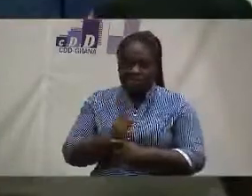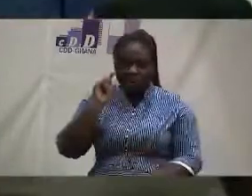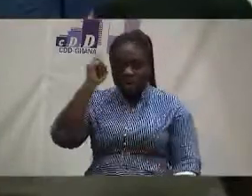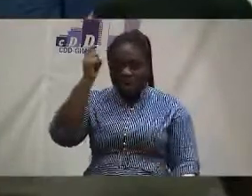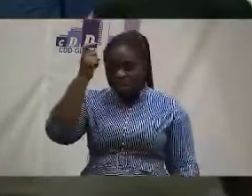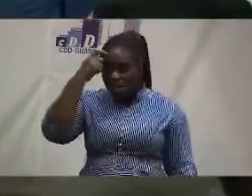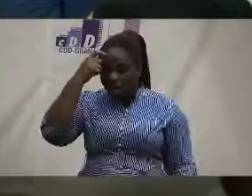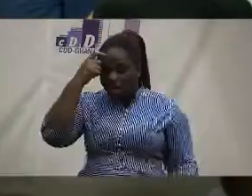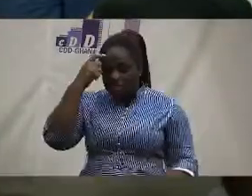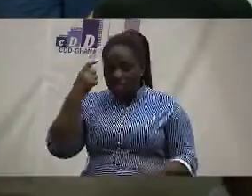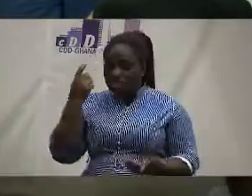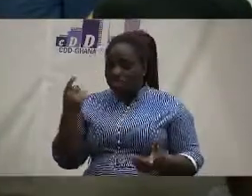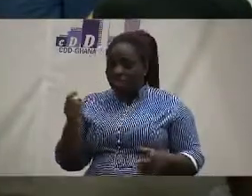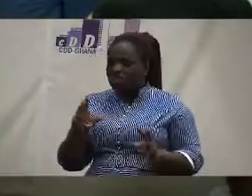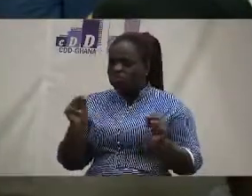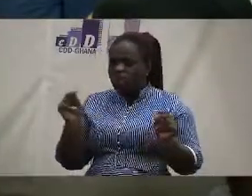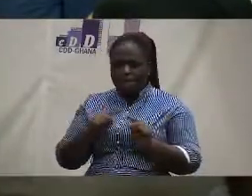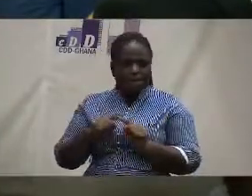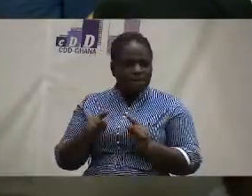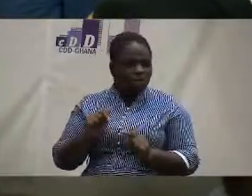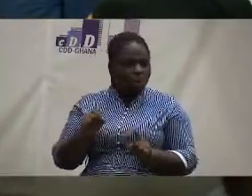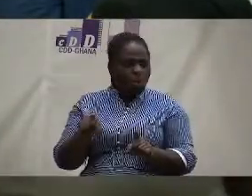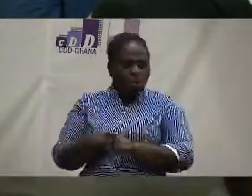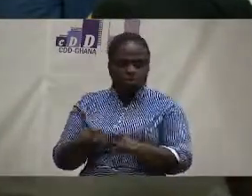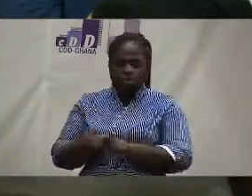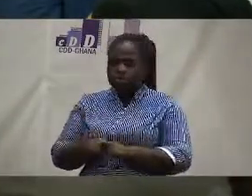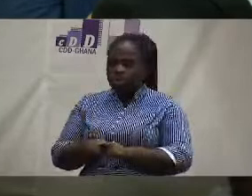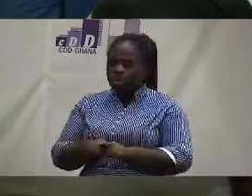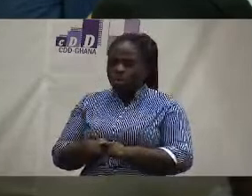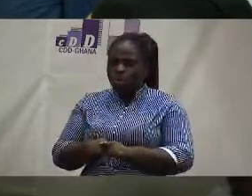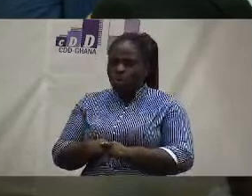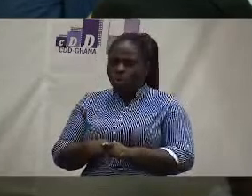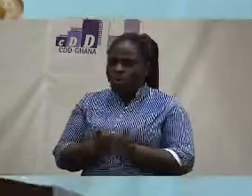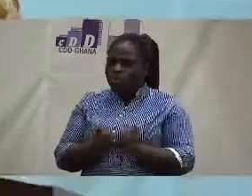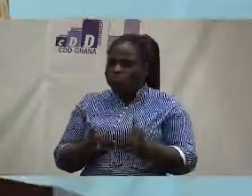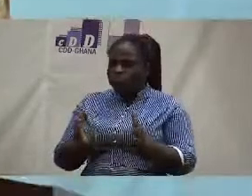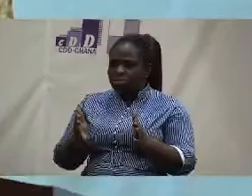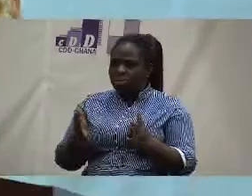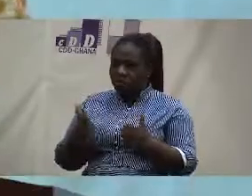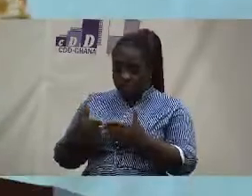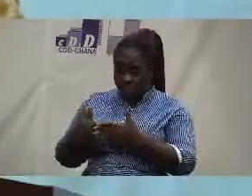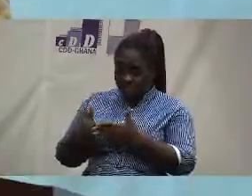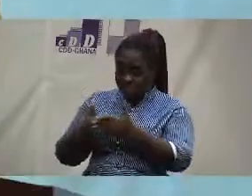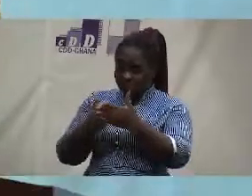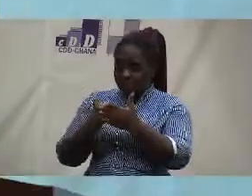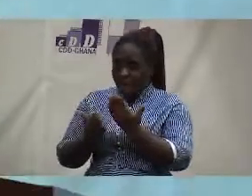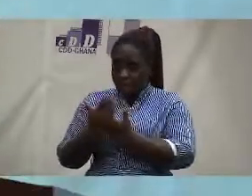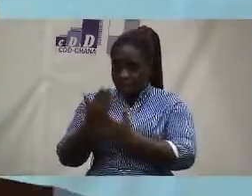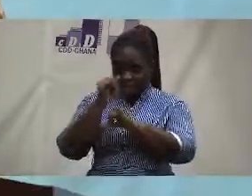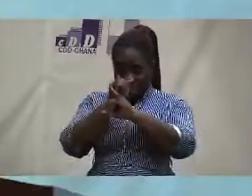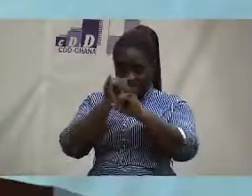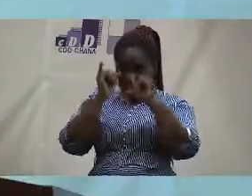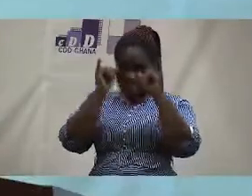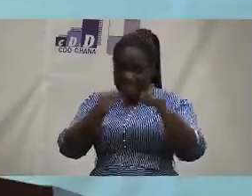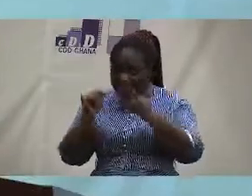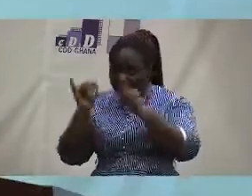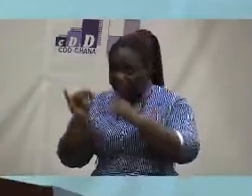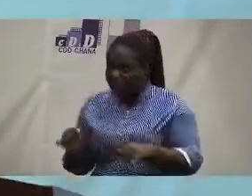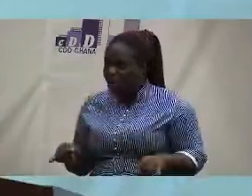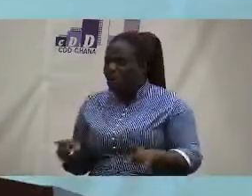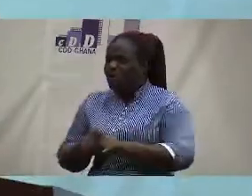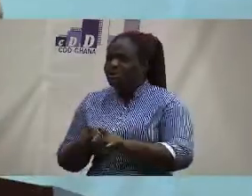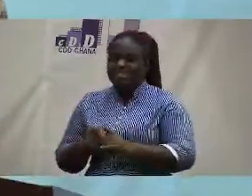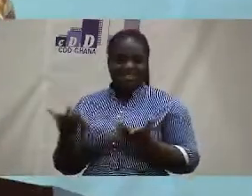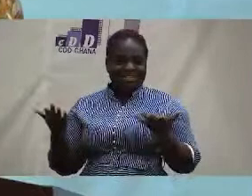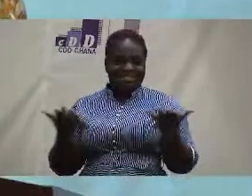civil society, but also briefcase civil society, which are actually led by individuals and which actually